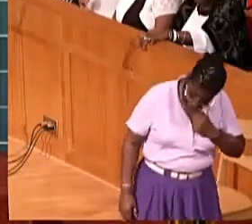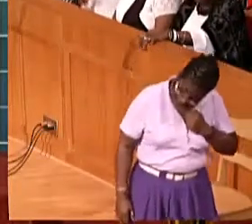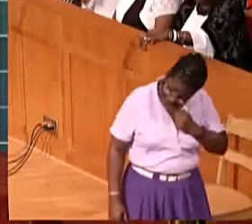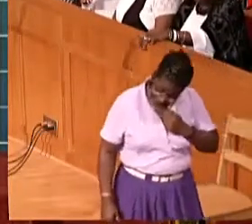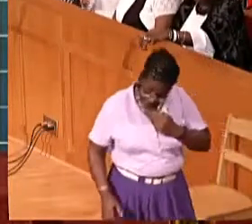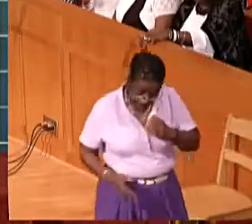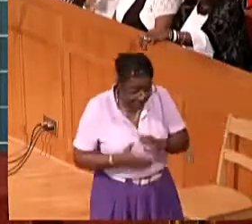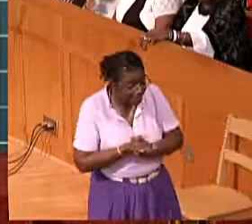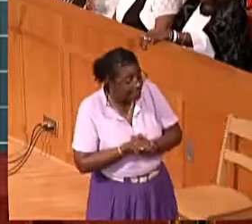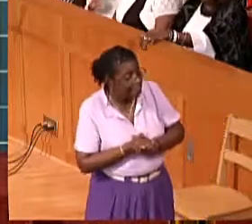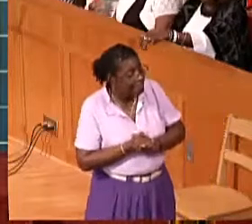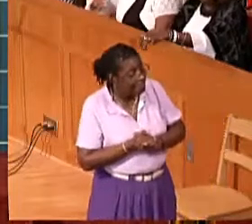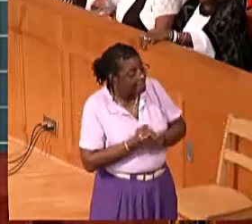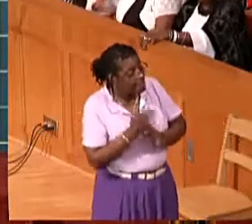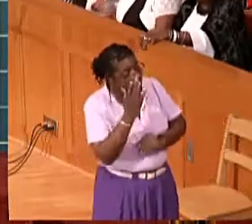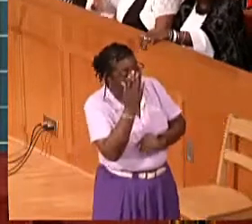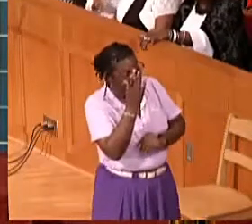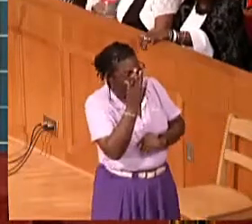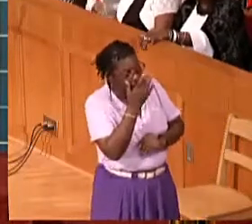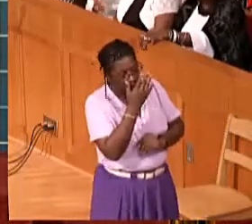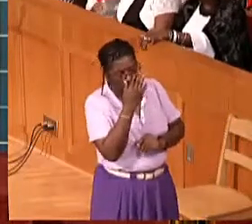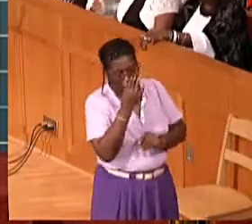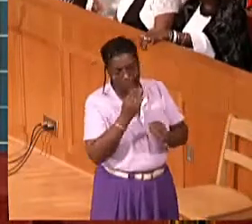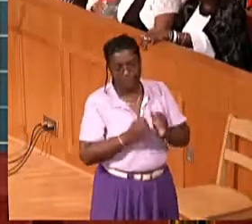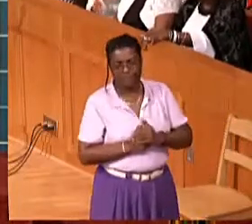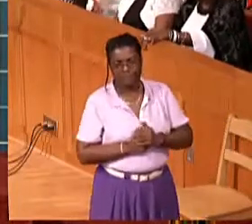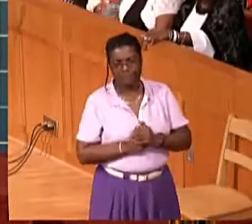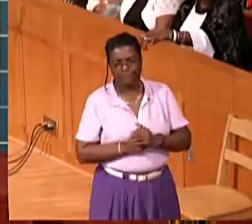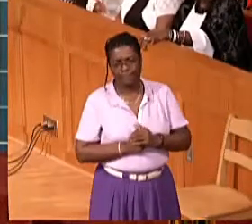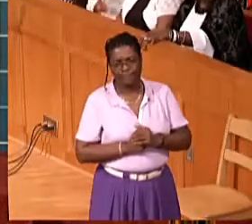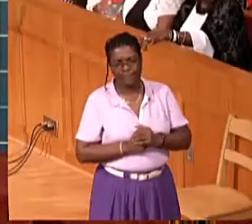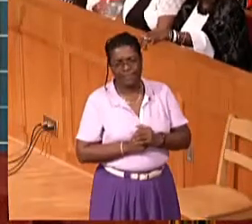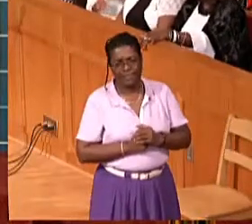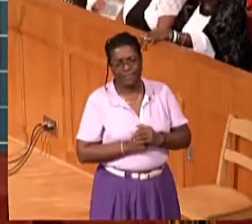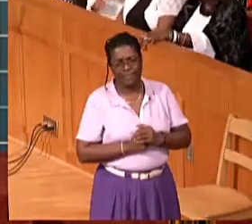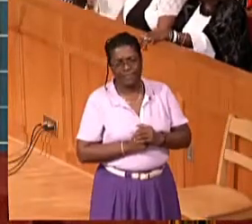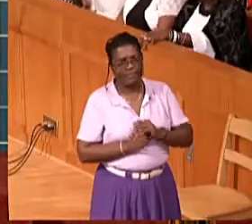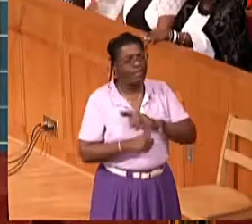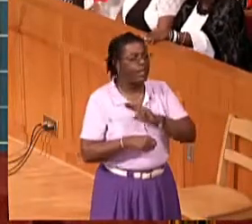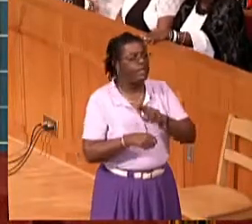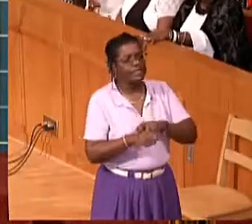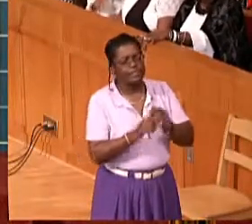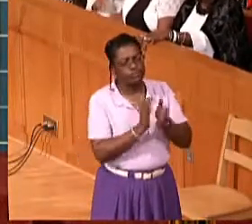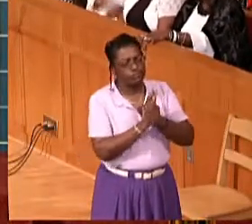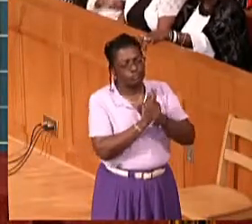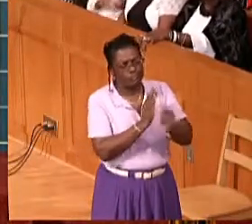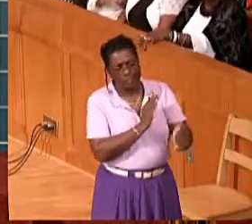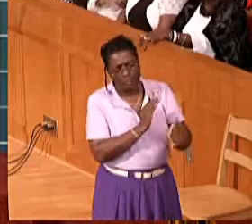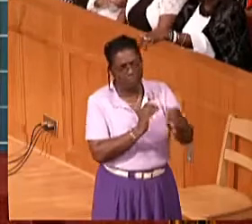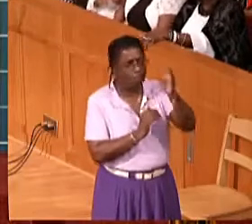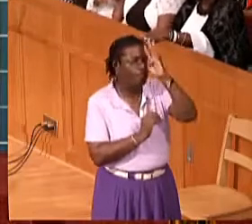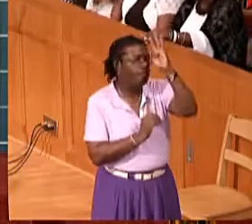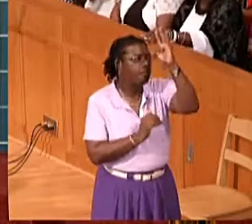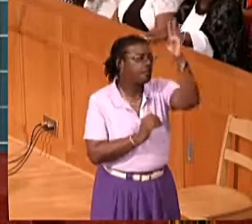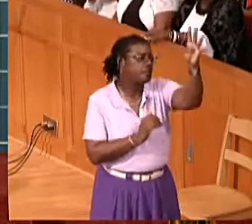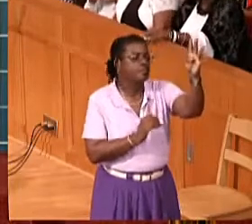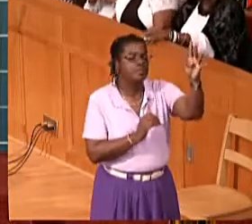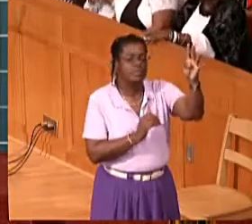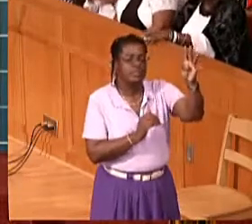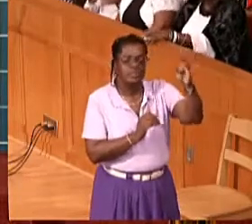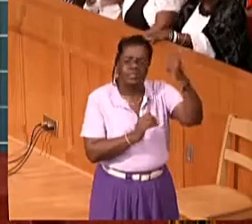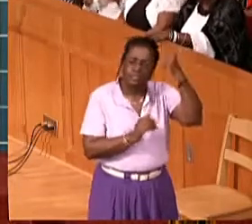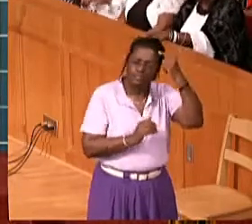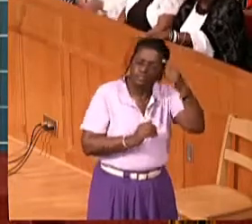I promise. God has given each of us abilities and skills and creativity, but it's up to you to develop